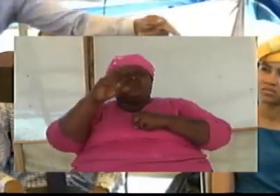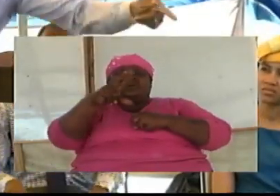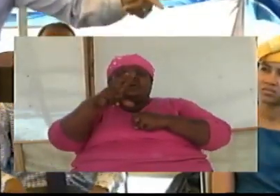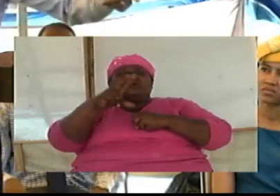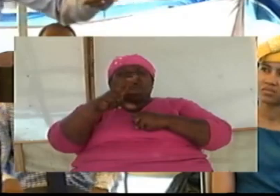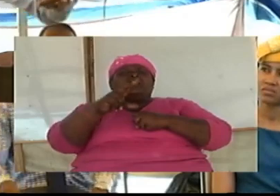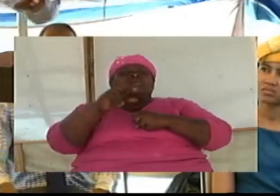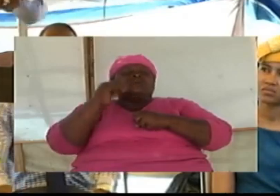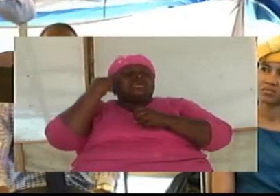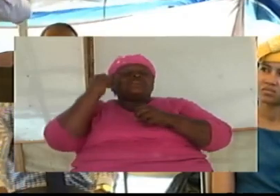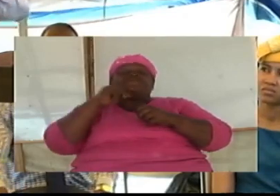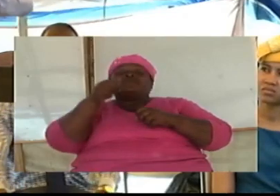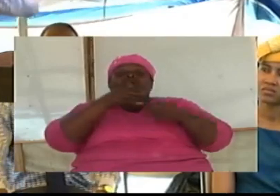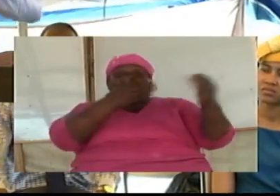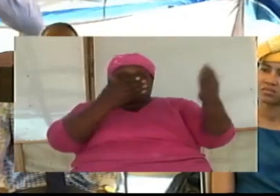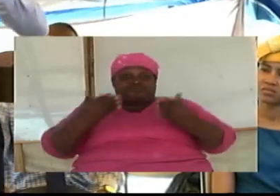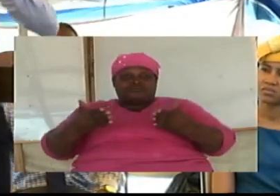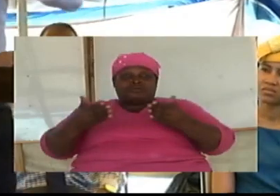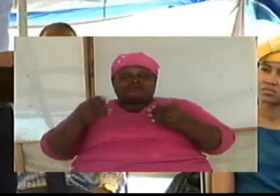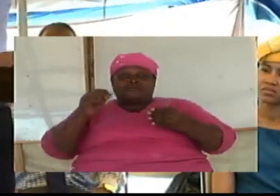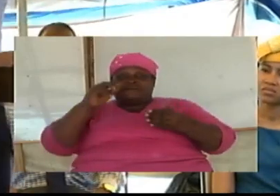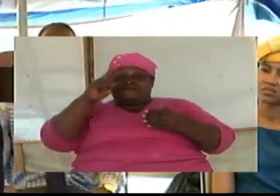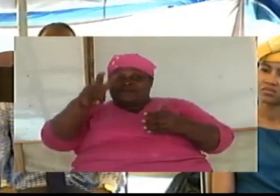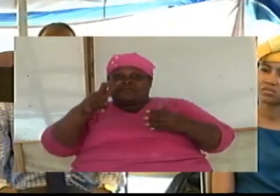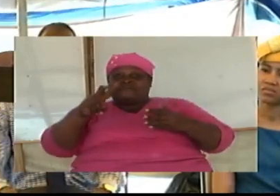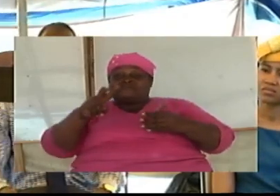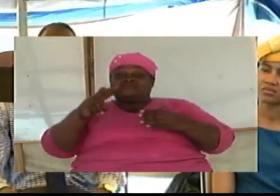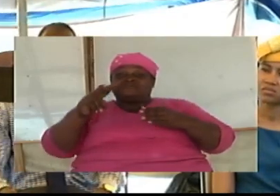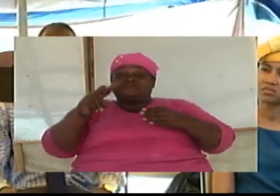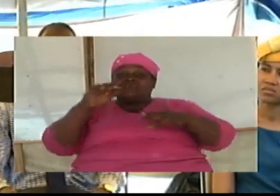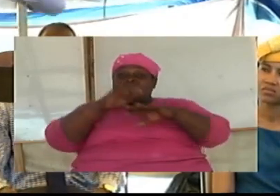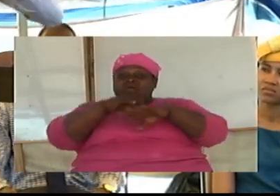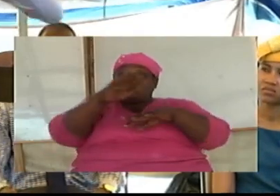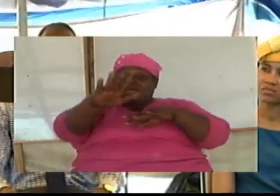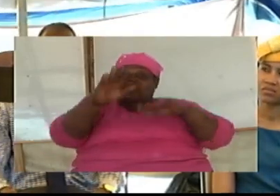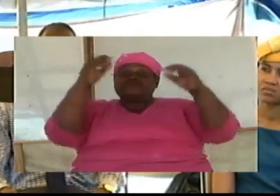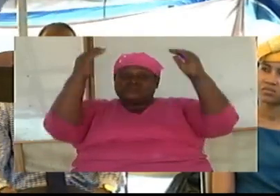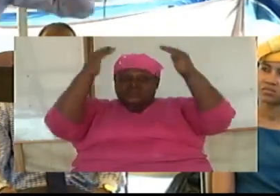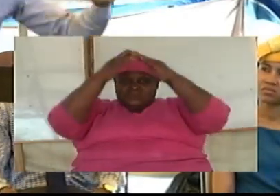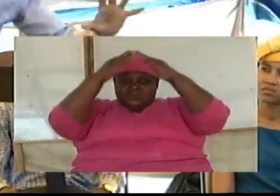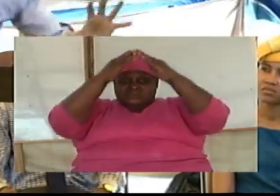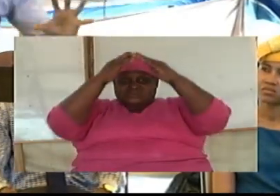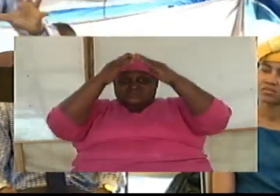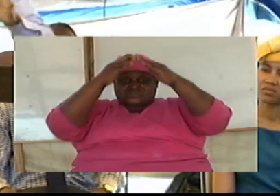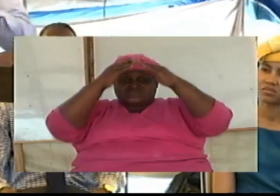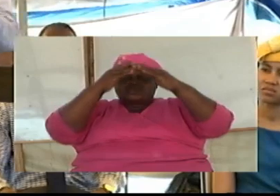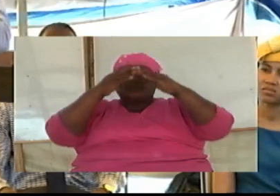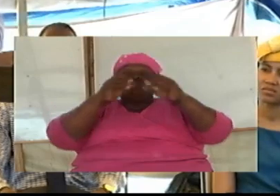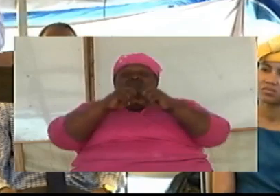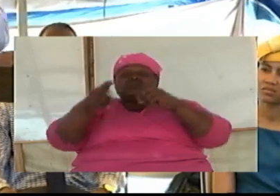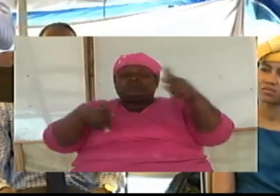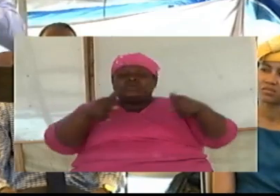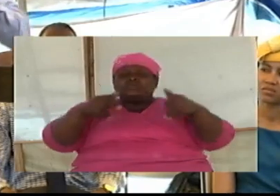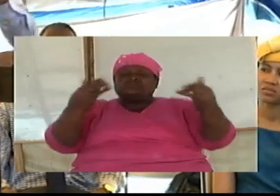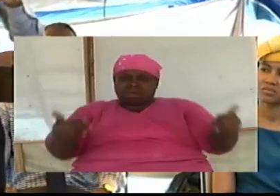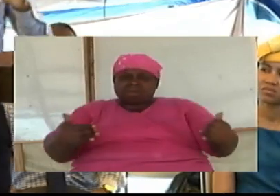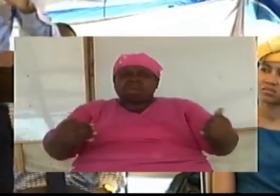there. Praise the Lord. And so we've got to recognize that people are now distancing